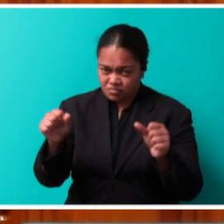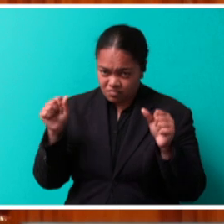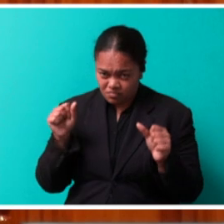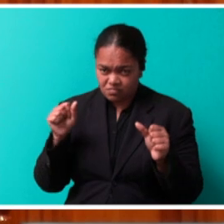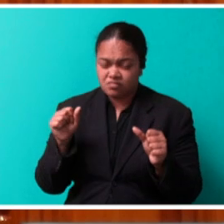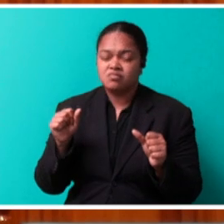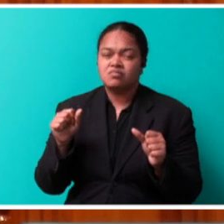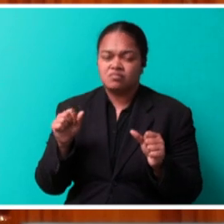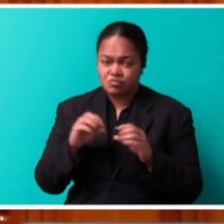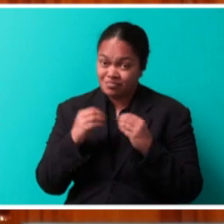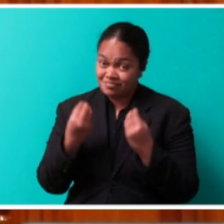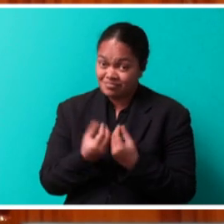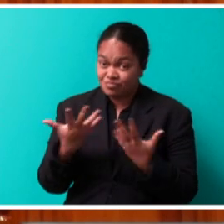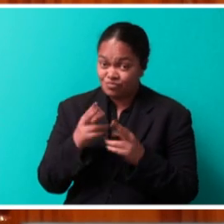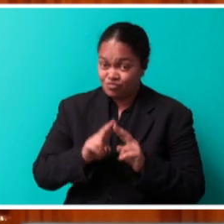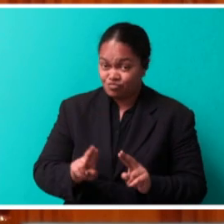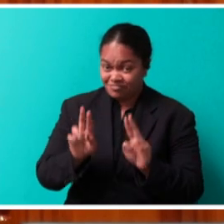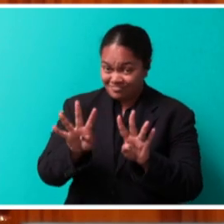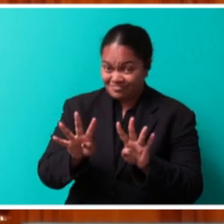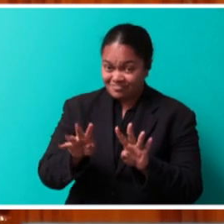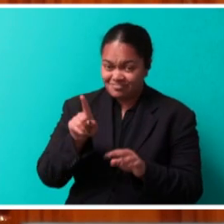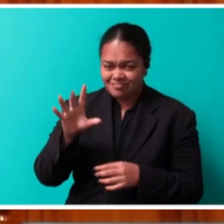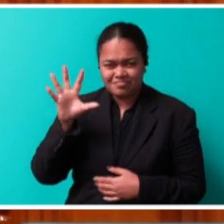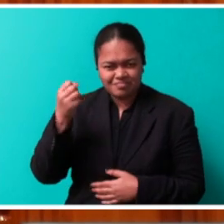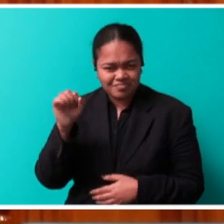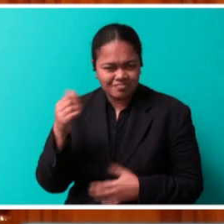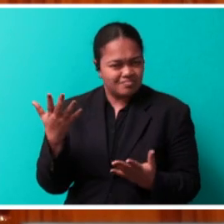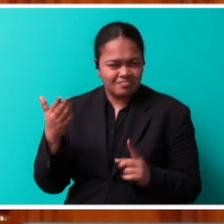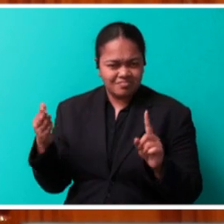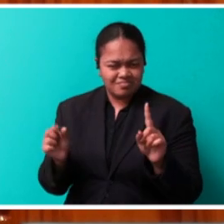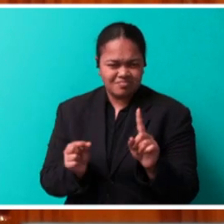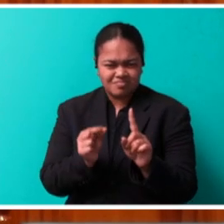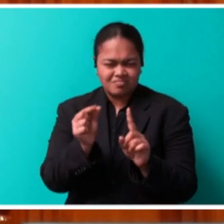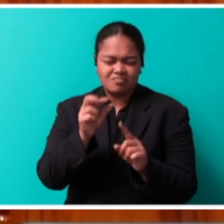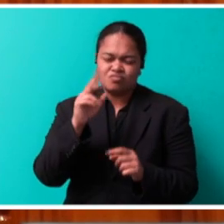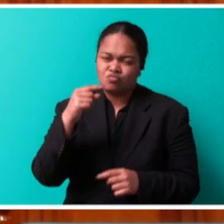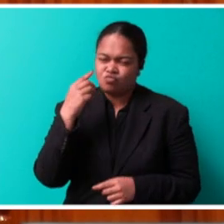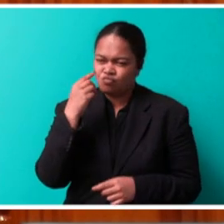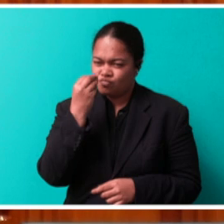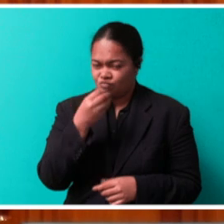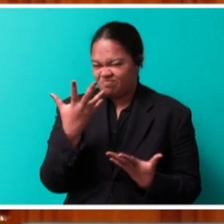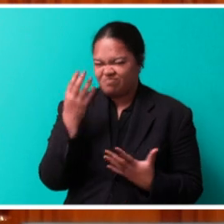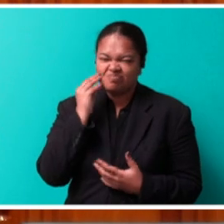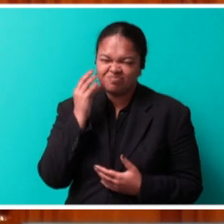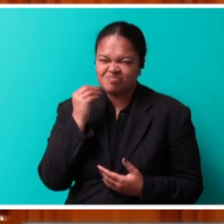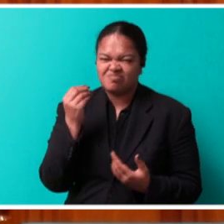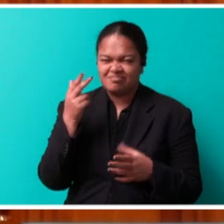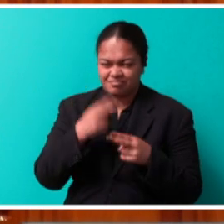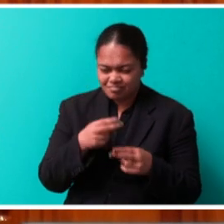Nations titled Harvesting Prosperity, a Pathway for Fiji's Sugarcane Industry for National Wealth Creation.